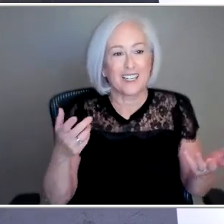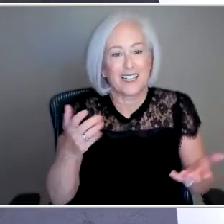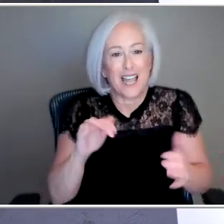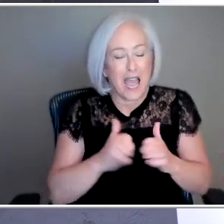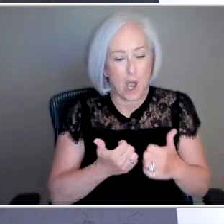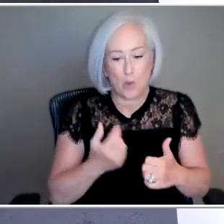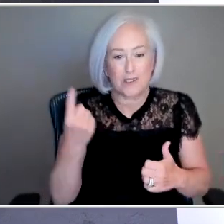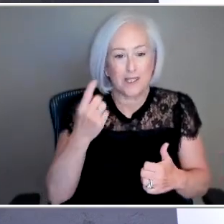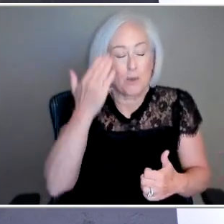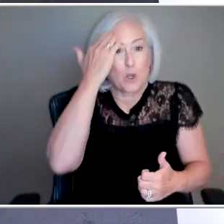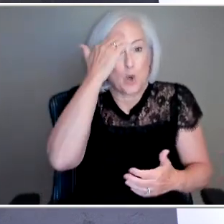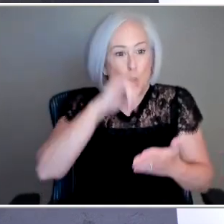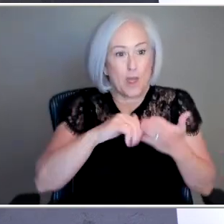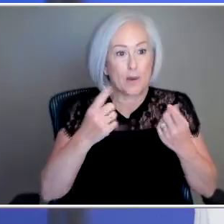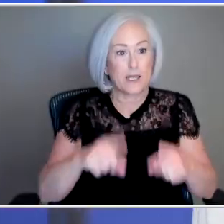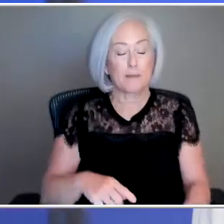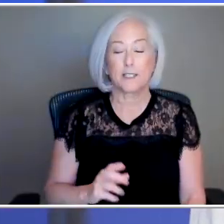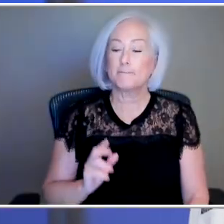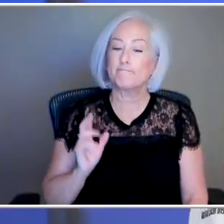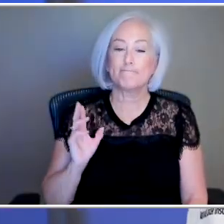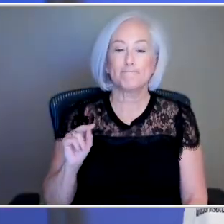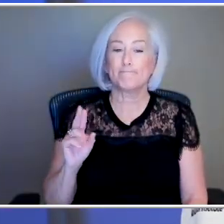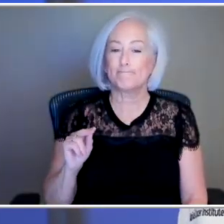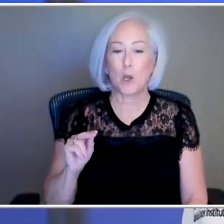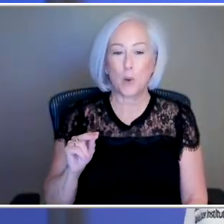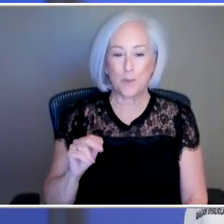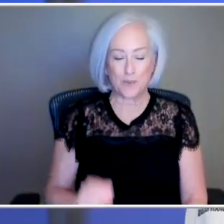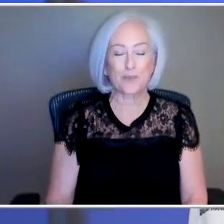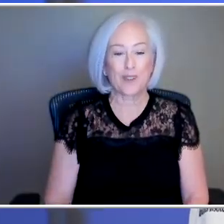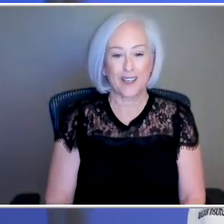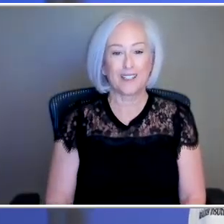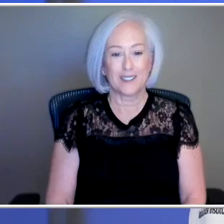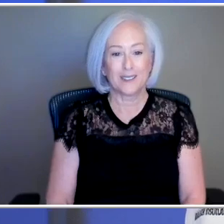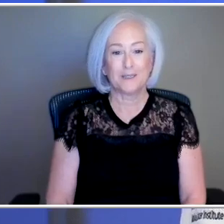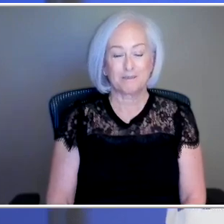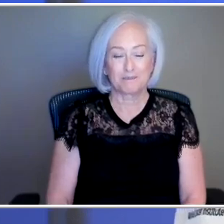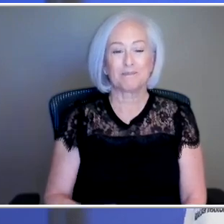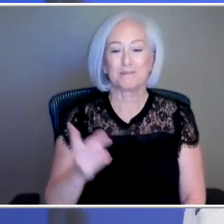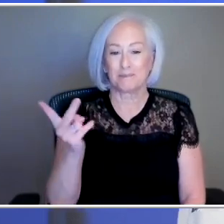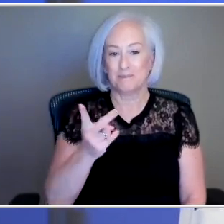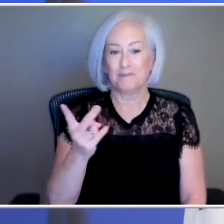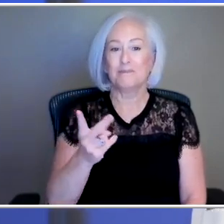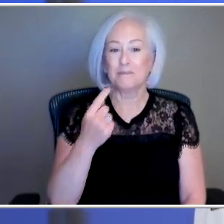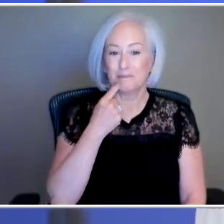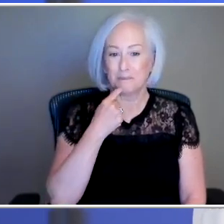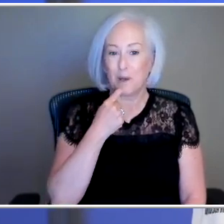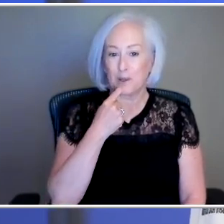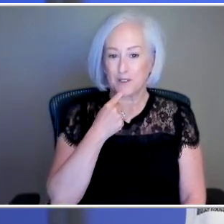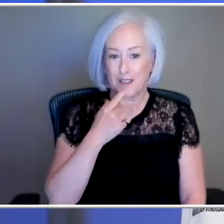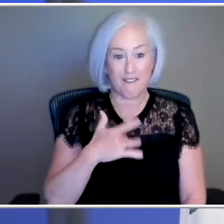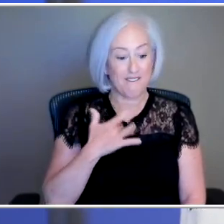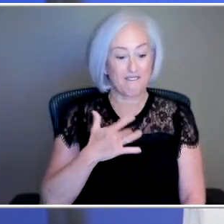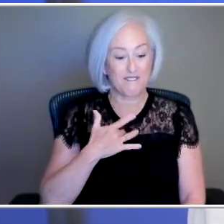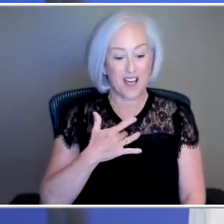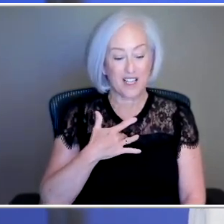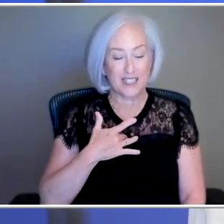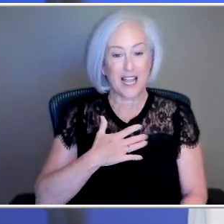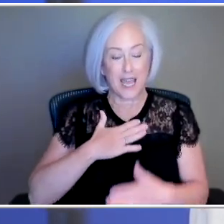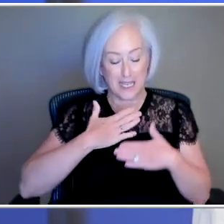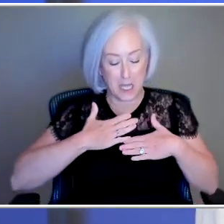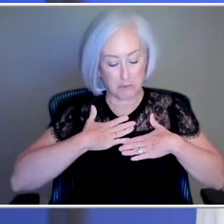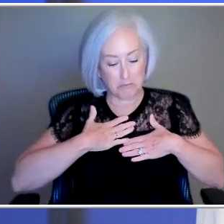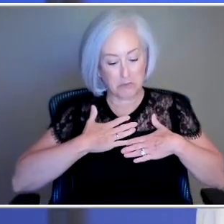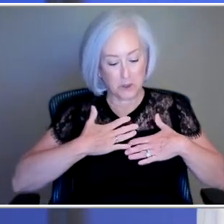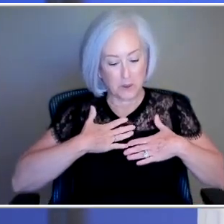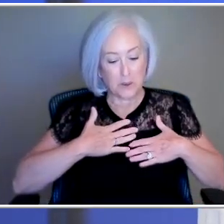on? No, really. And as both Adrian and his mom have said, you know, it felt like you had an upper respiratory infection and a bad sore